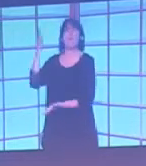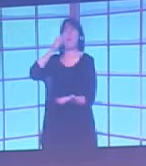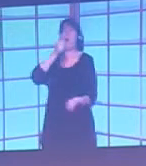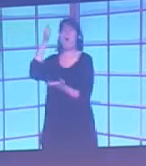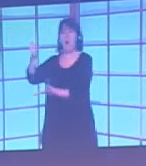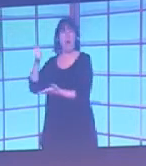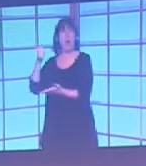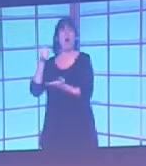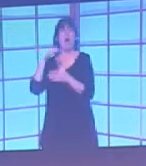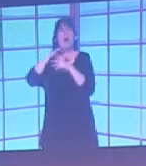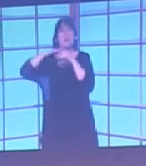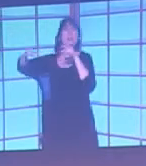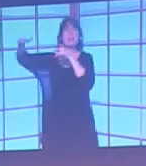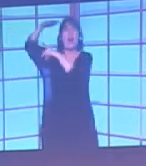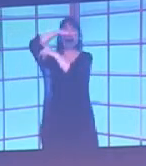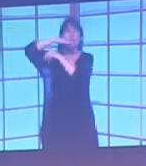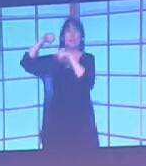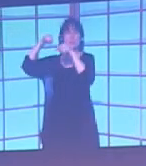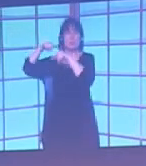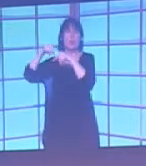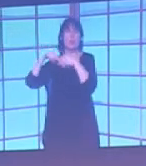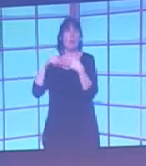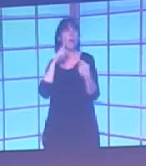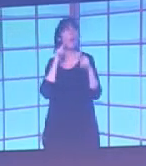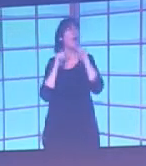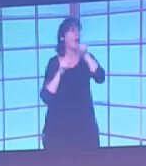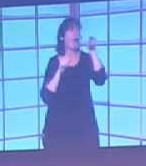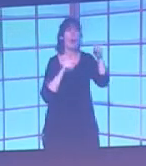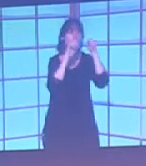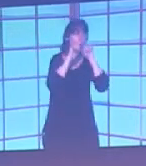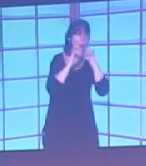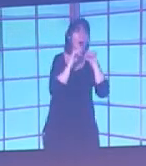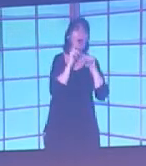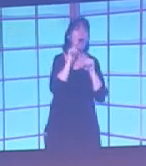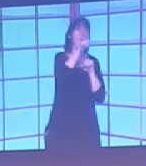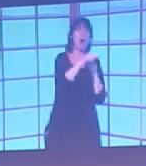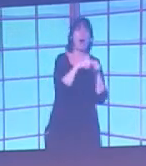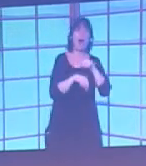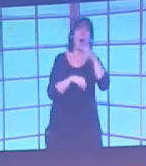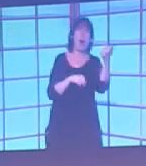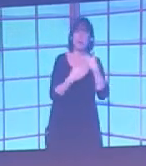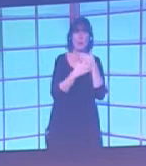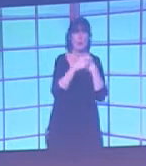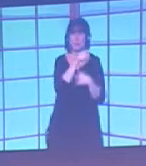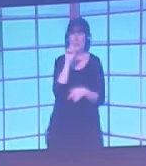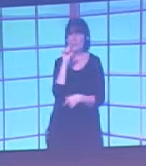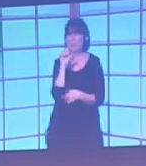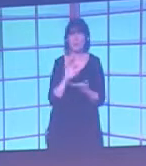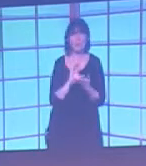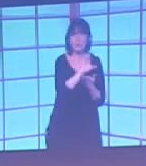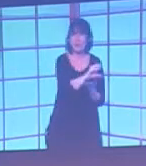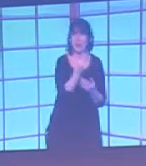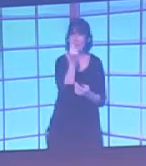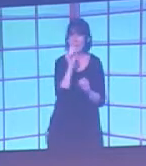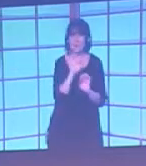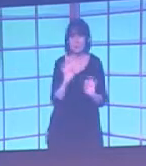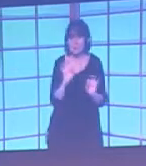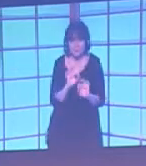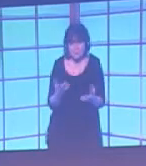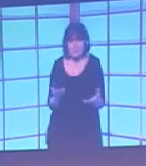than the national groups in other countries have at this moment in time. Mm-hmm. Perhaps you could tell me a little bit